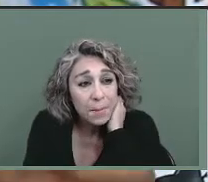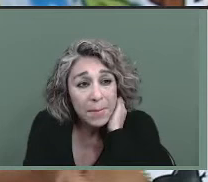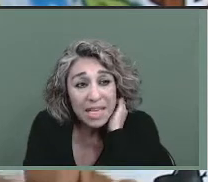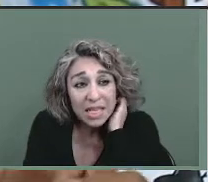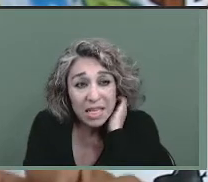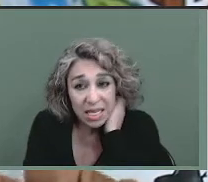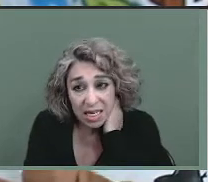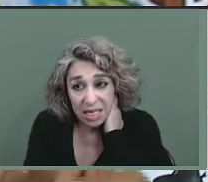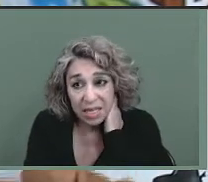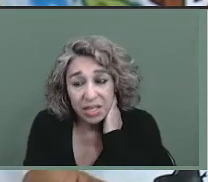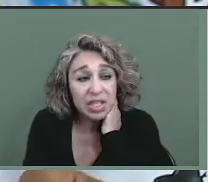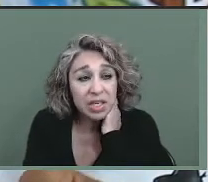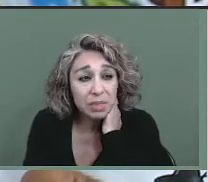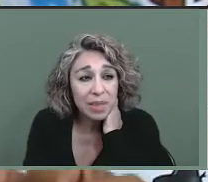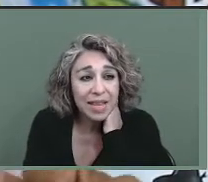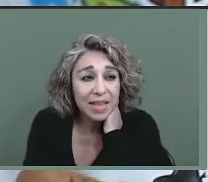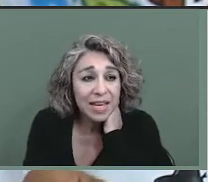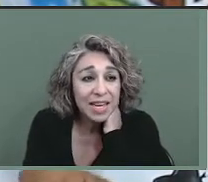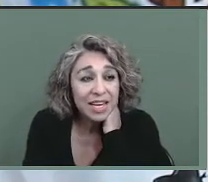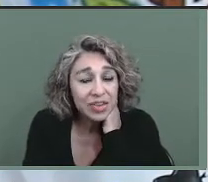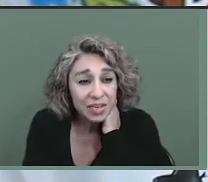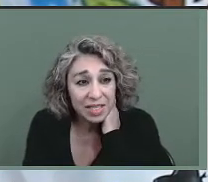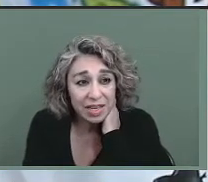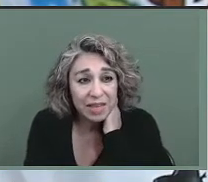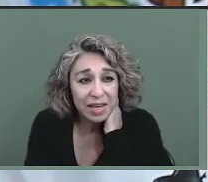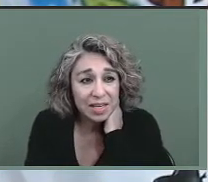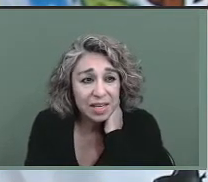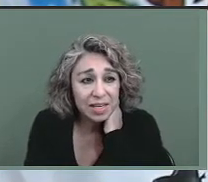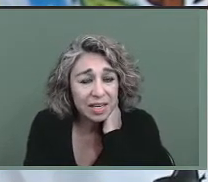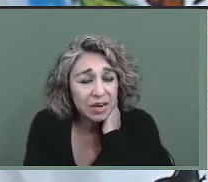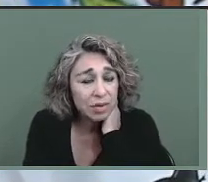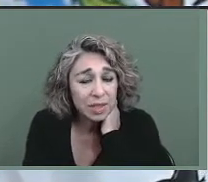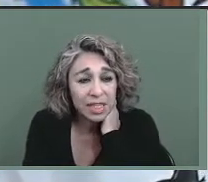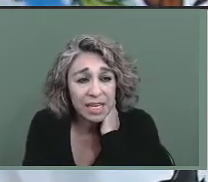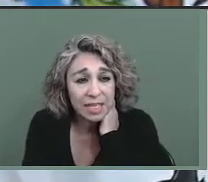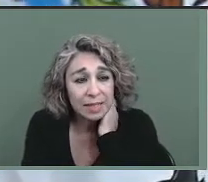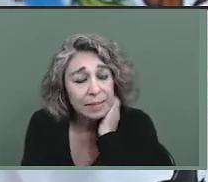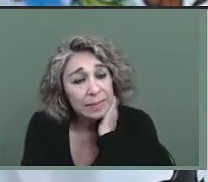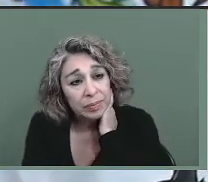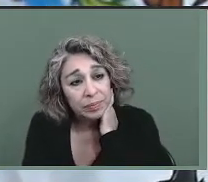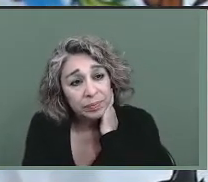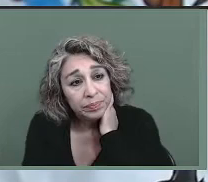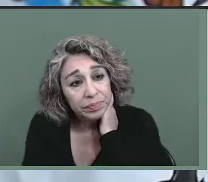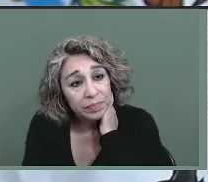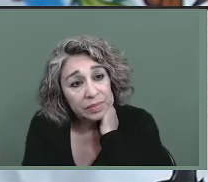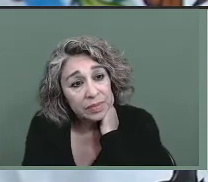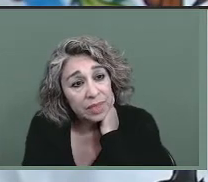$600,000 million just to pay the interest of that terrible debt.